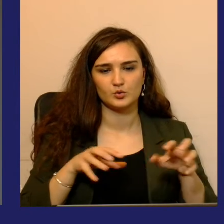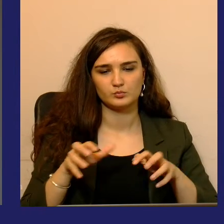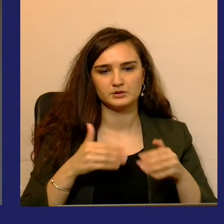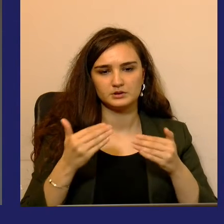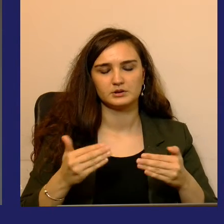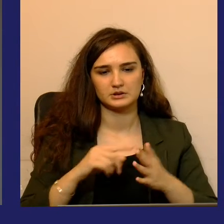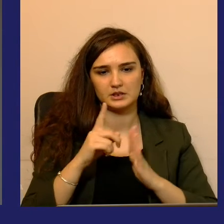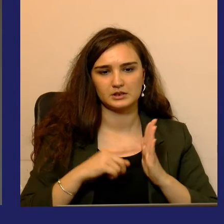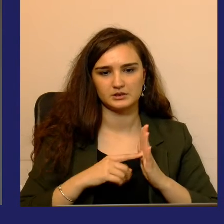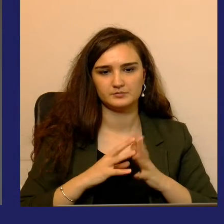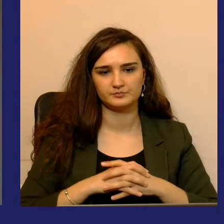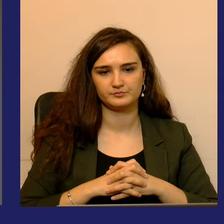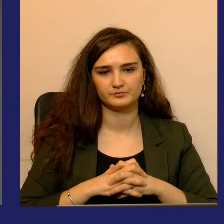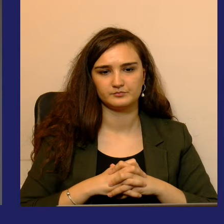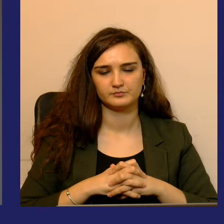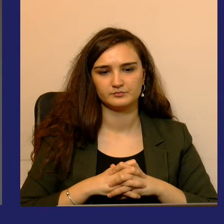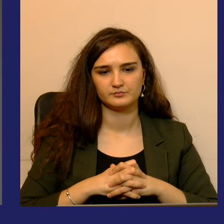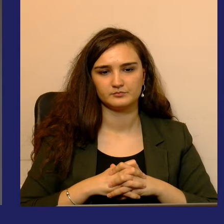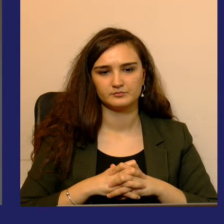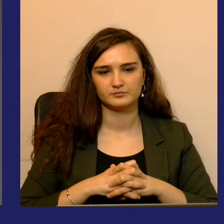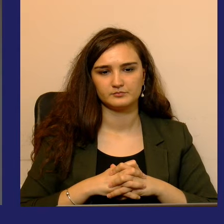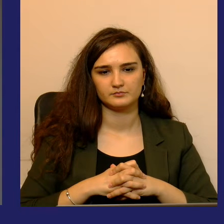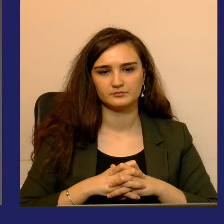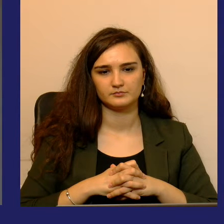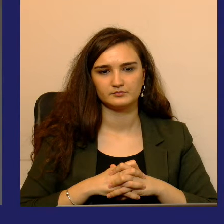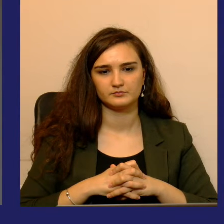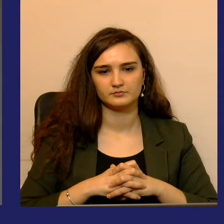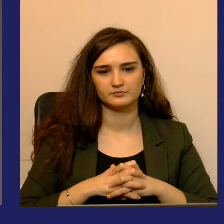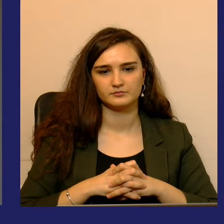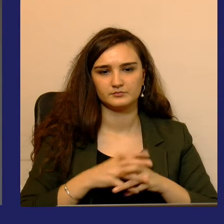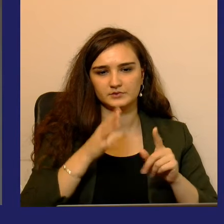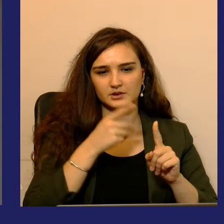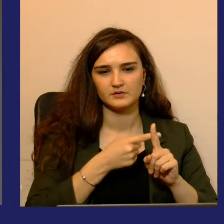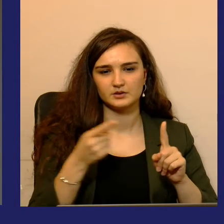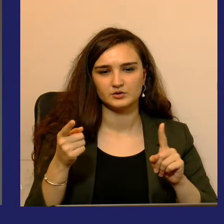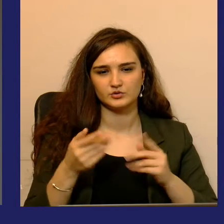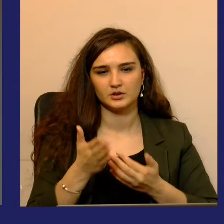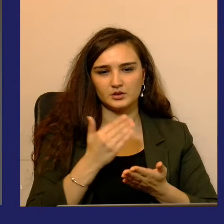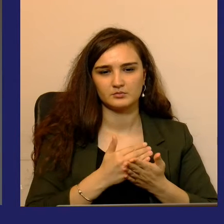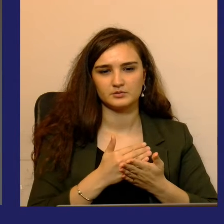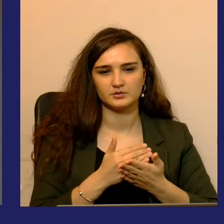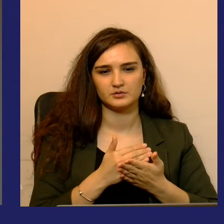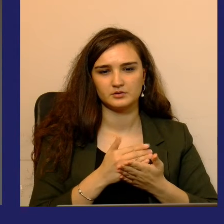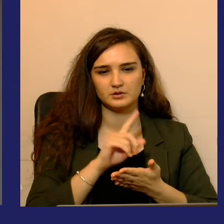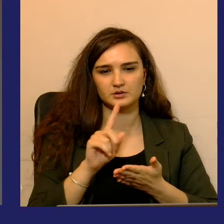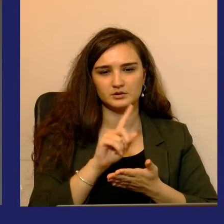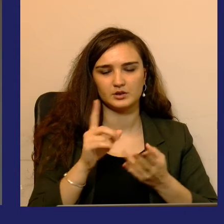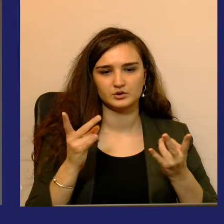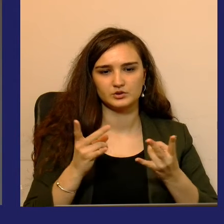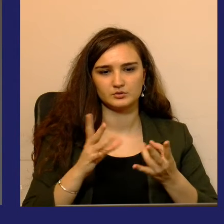the long-term implications that this type of political corruption may have on governance.